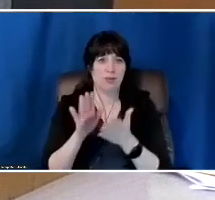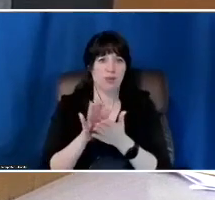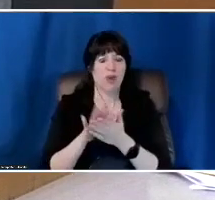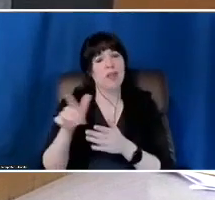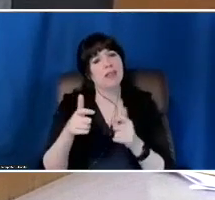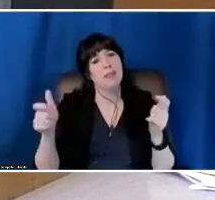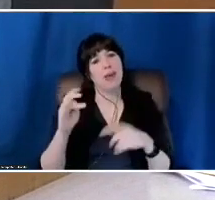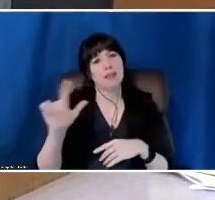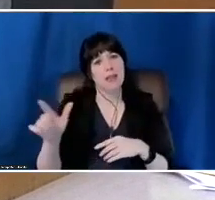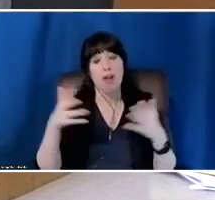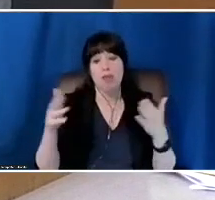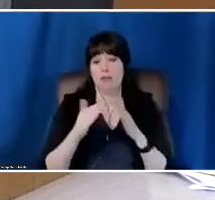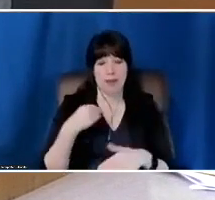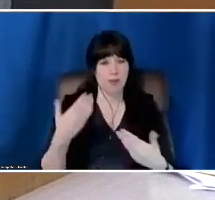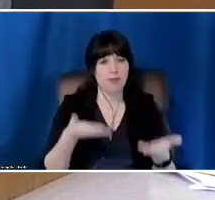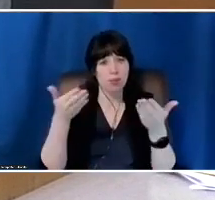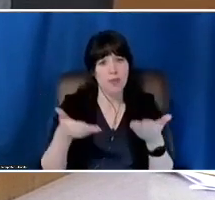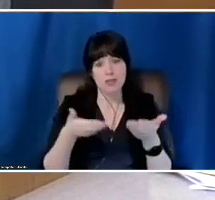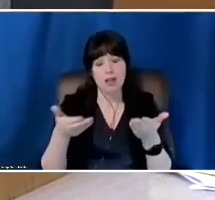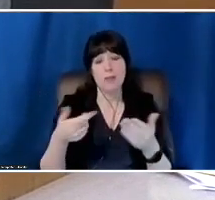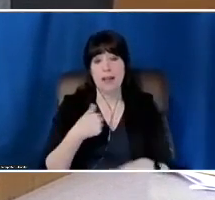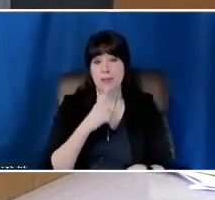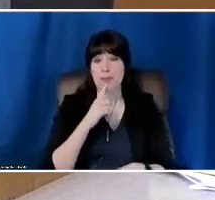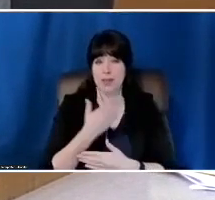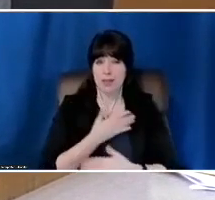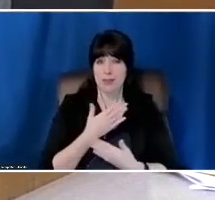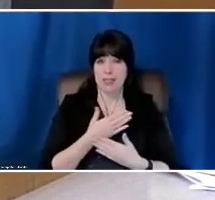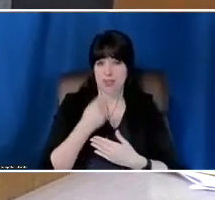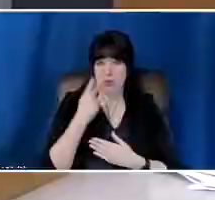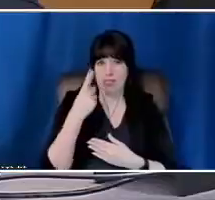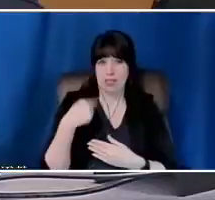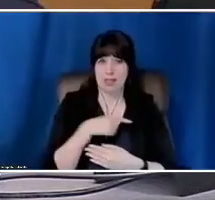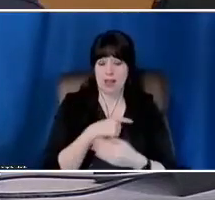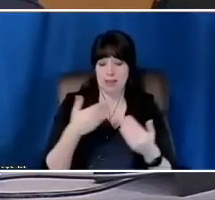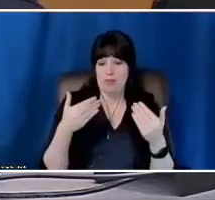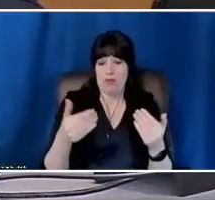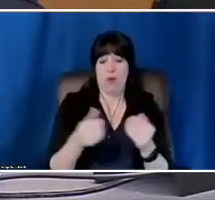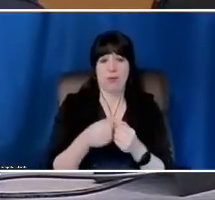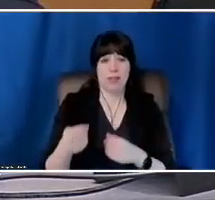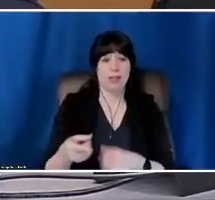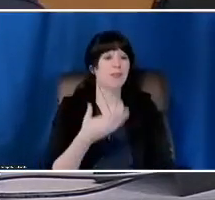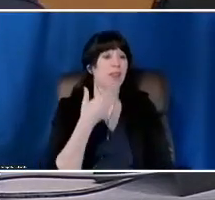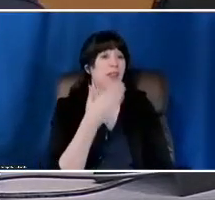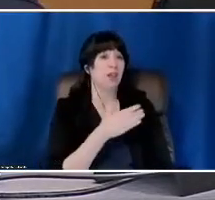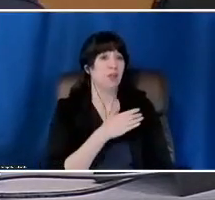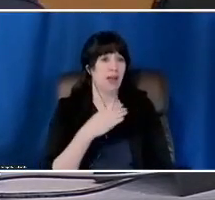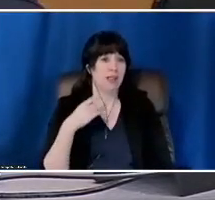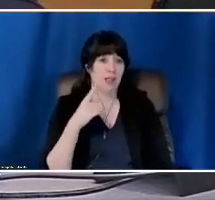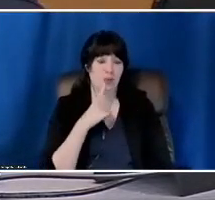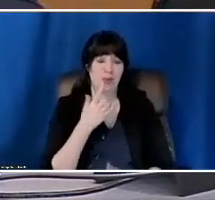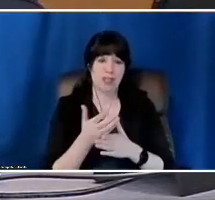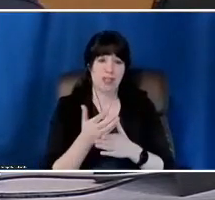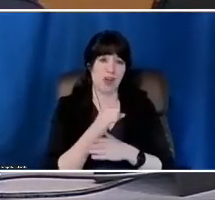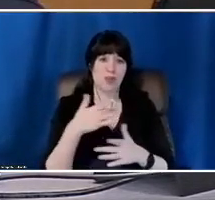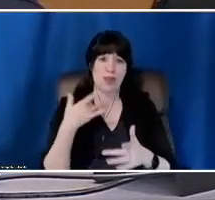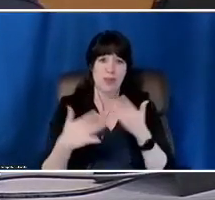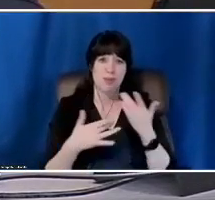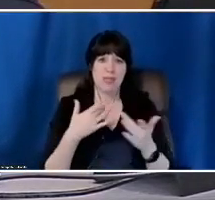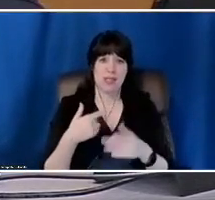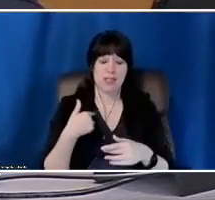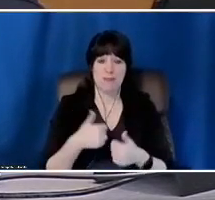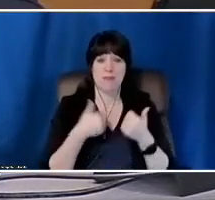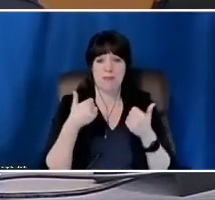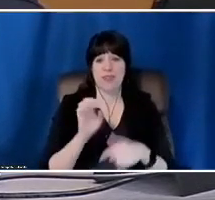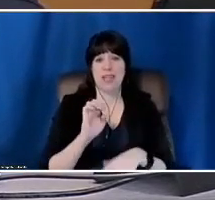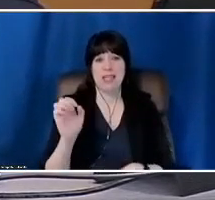brought it up, and I'm really pleased to see us moving forward. Thank you, Councilor. I share your enthusiasm. This is, as a resident of East Salem, this